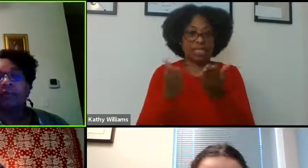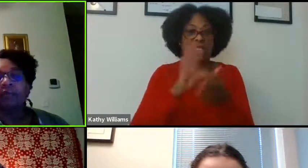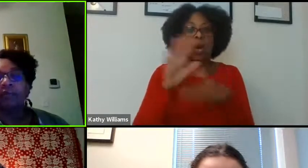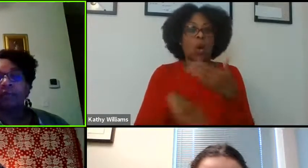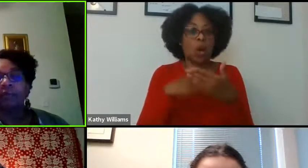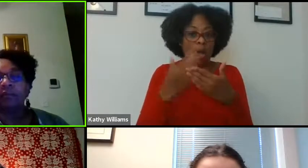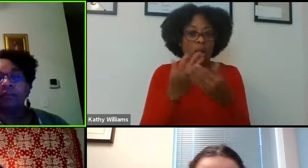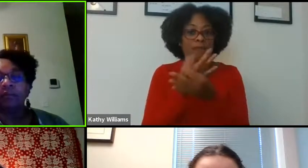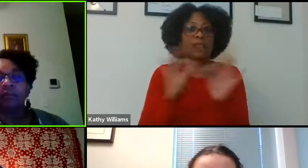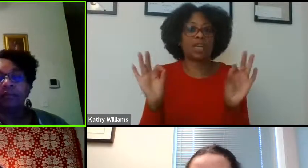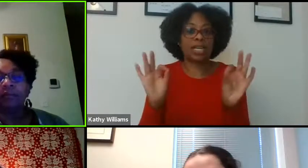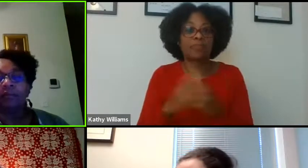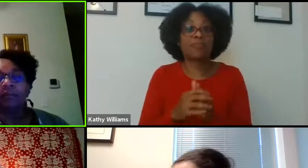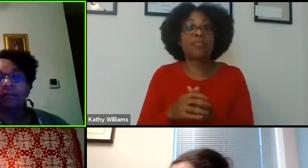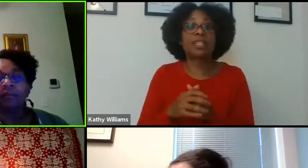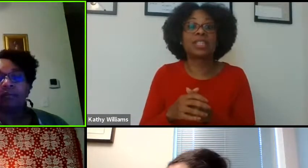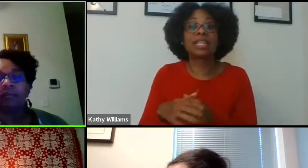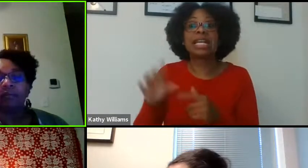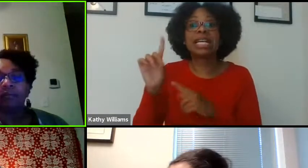Dana?